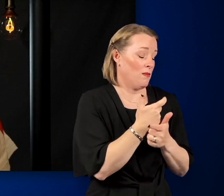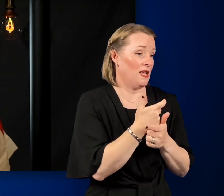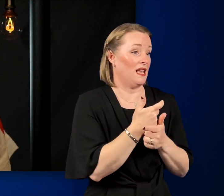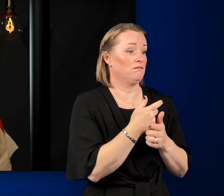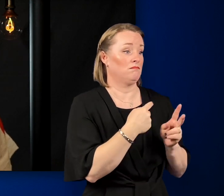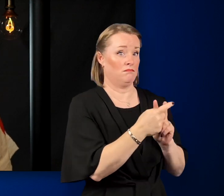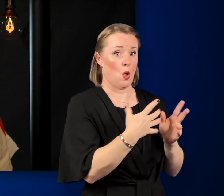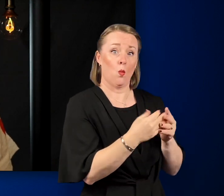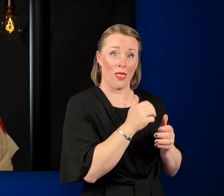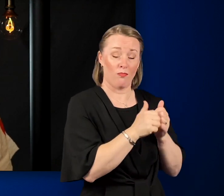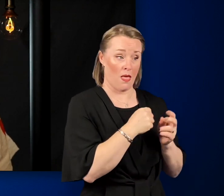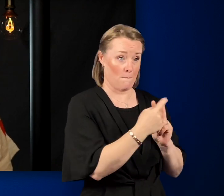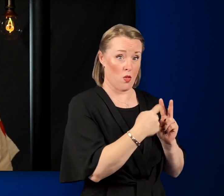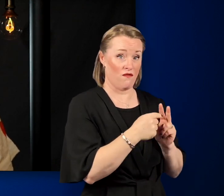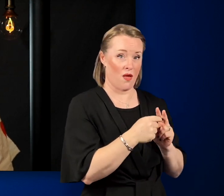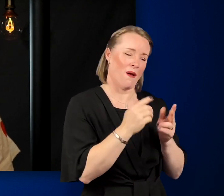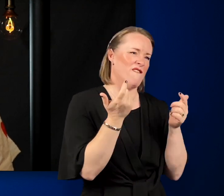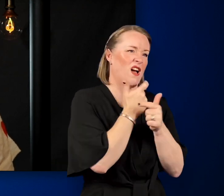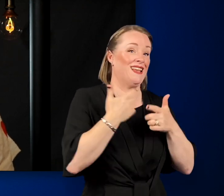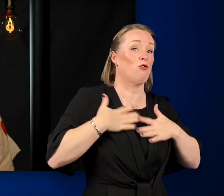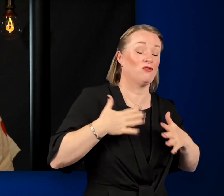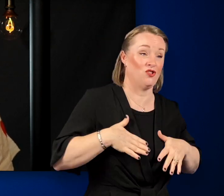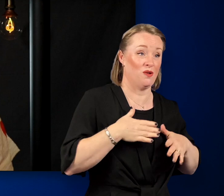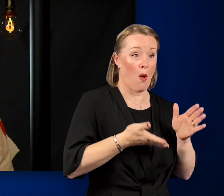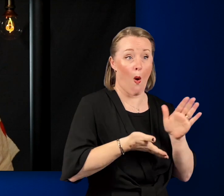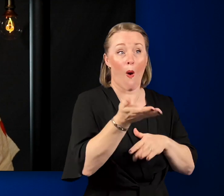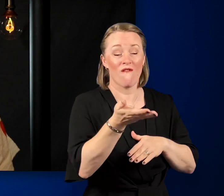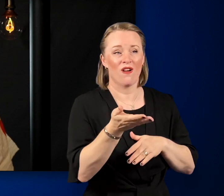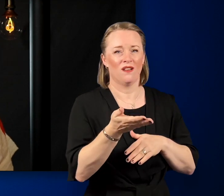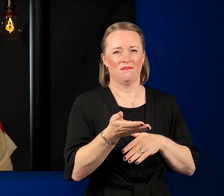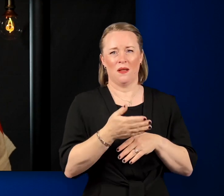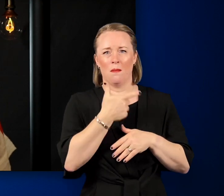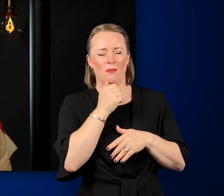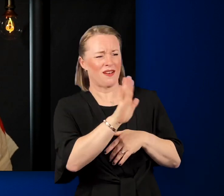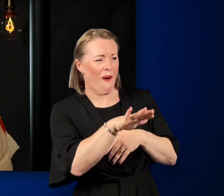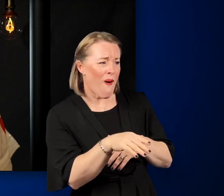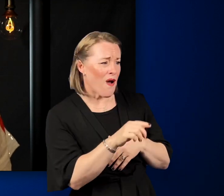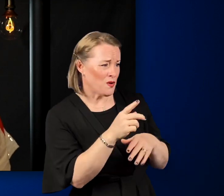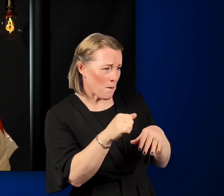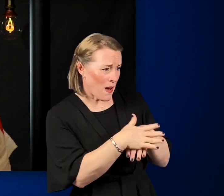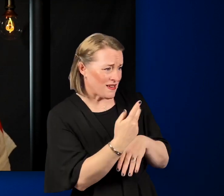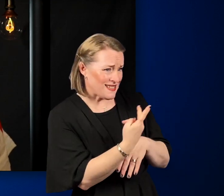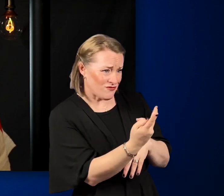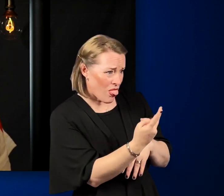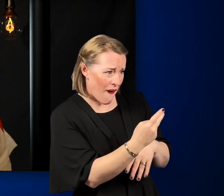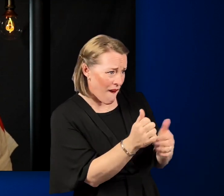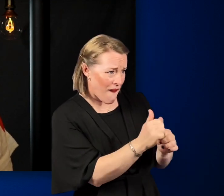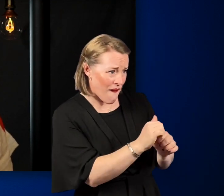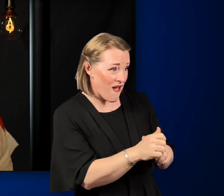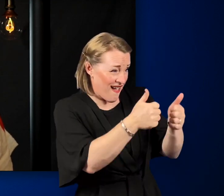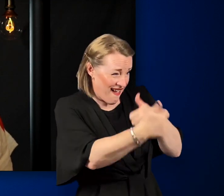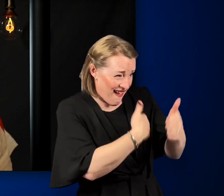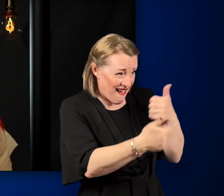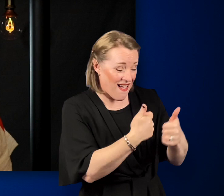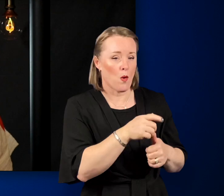comedy store, and they kept getting congratulated on their marriage to each other. It wasn't a good evening. So when